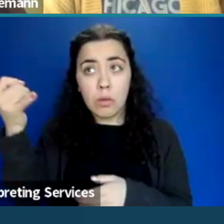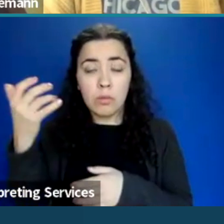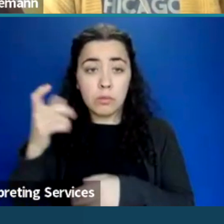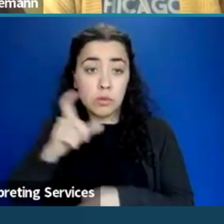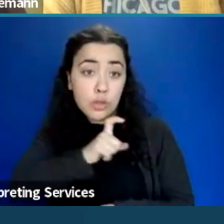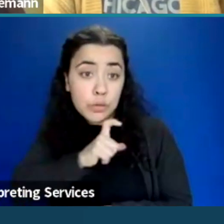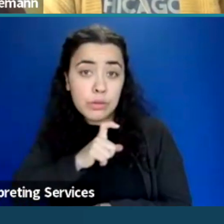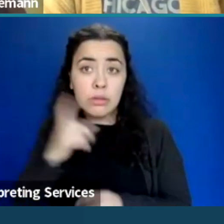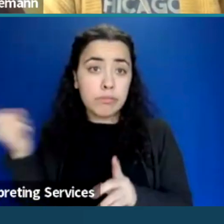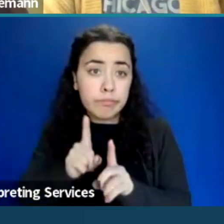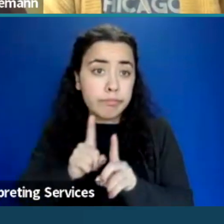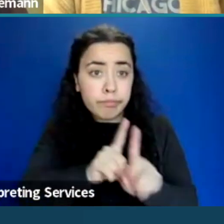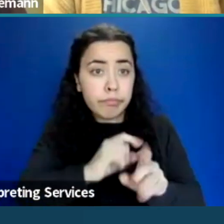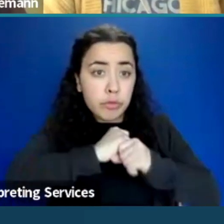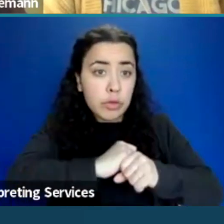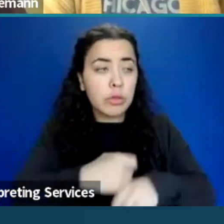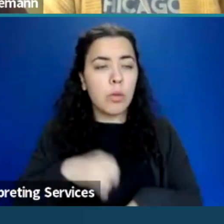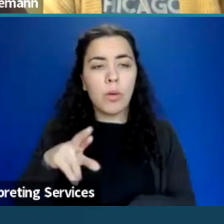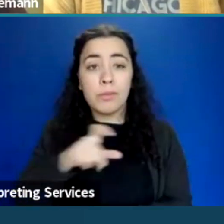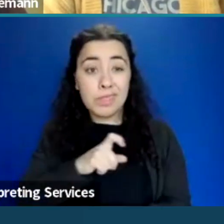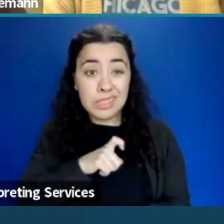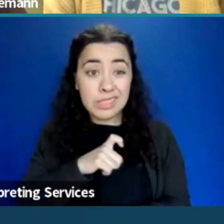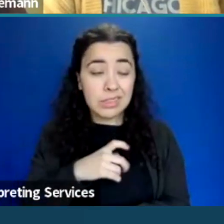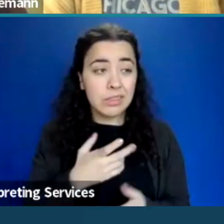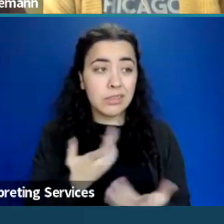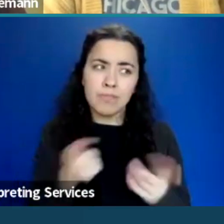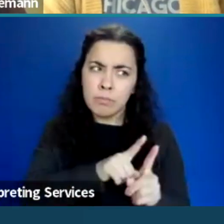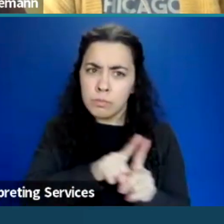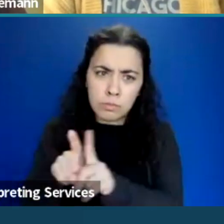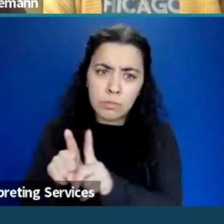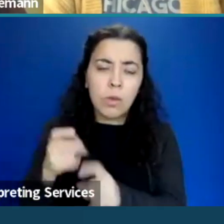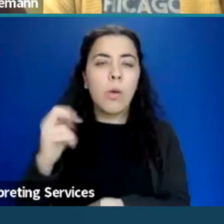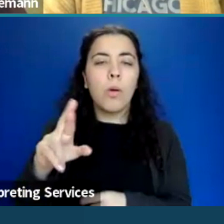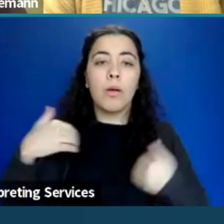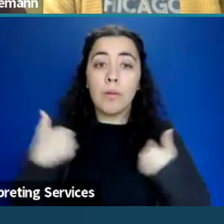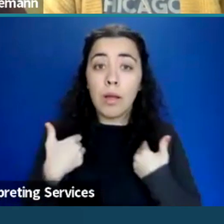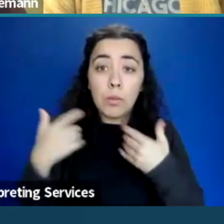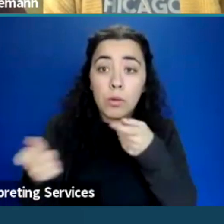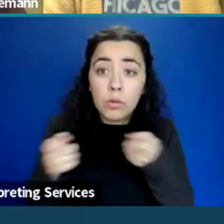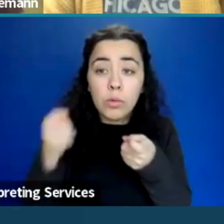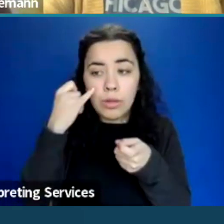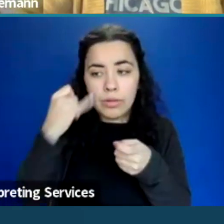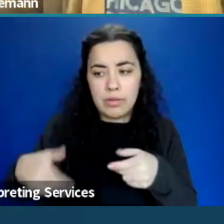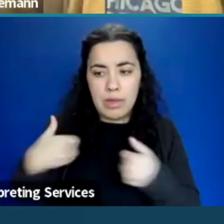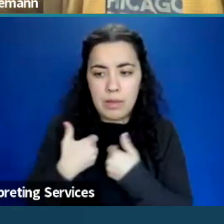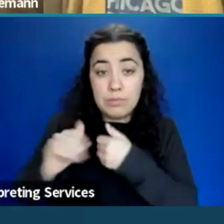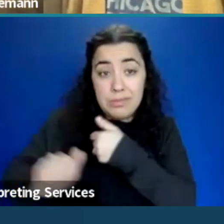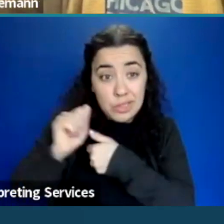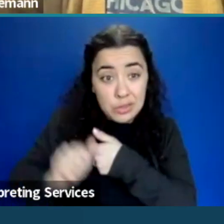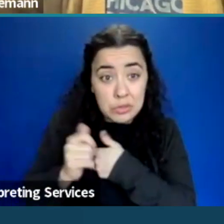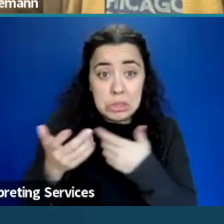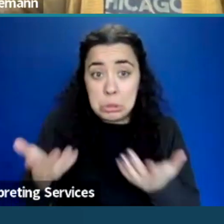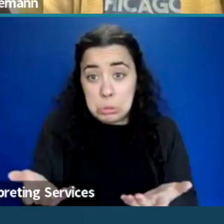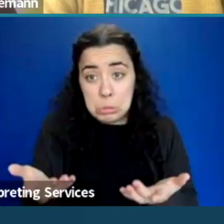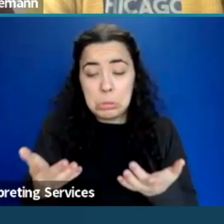get police involved and have them trespassed? Would you potentially have to call animal control if we're talking about a dangerous animal situation?